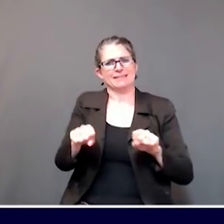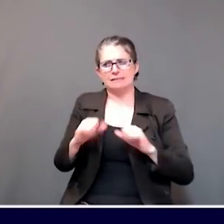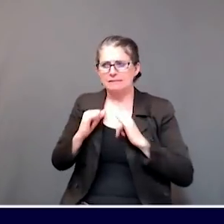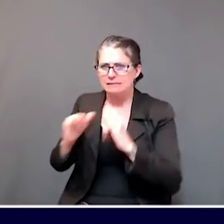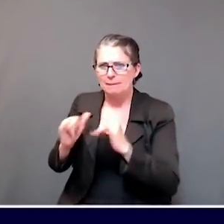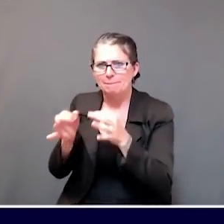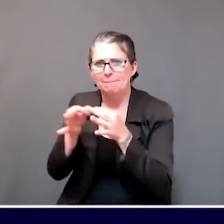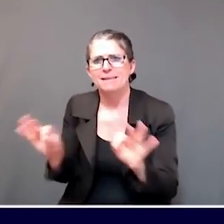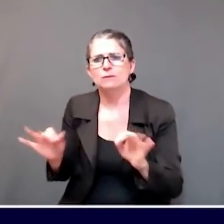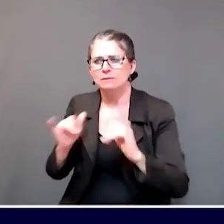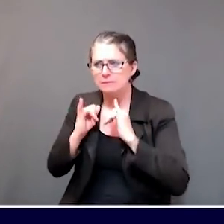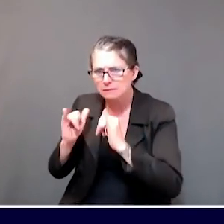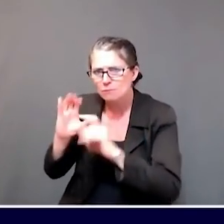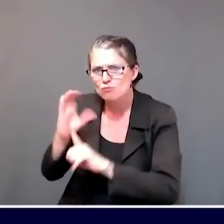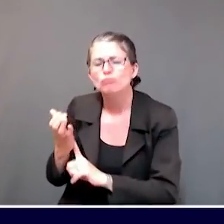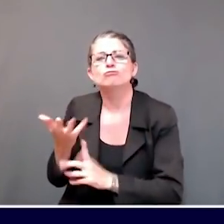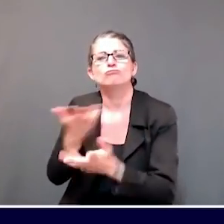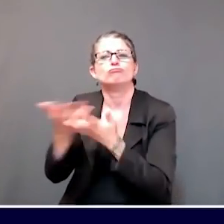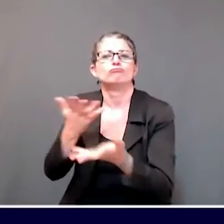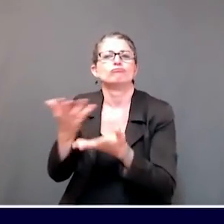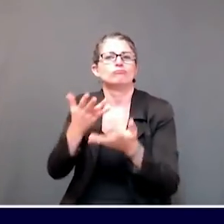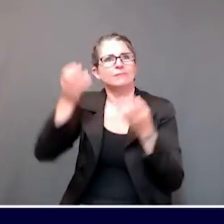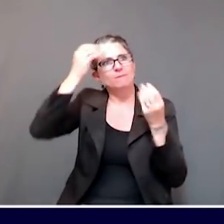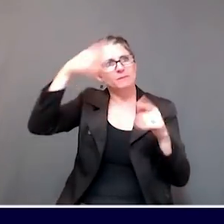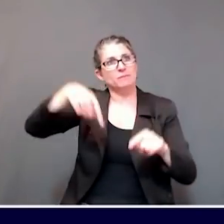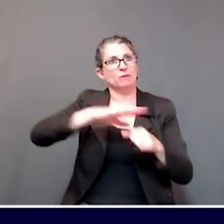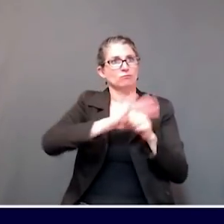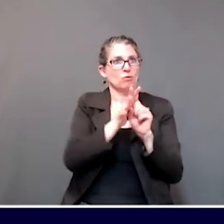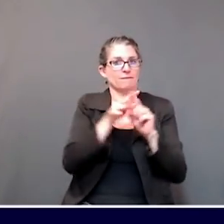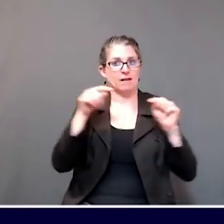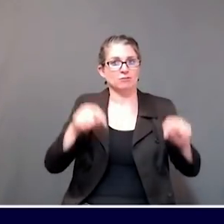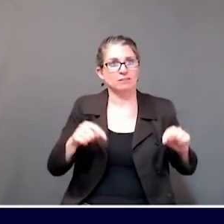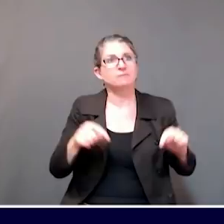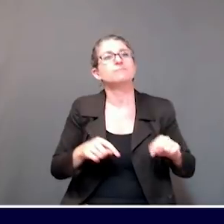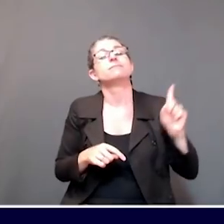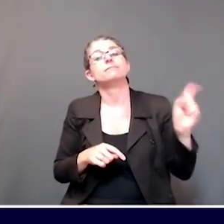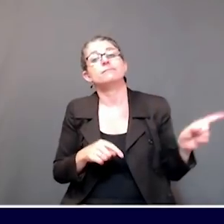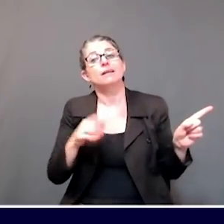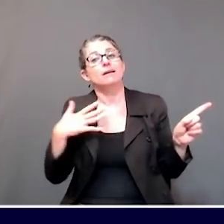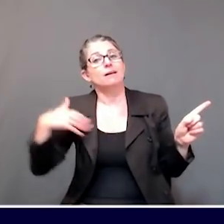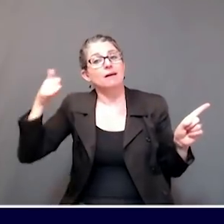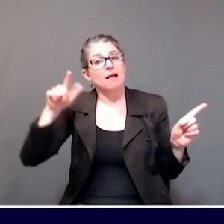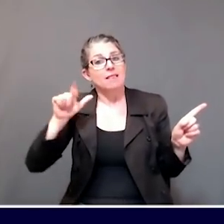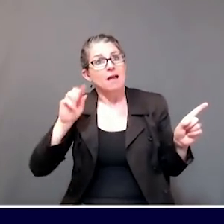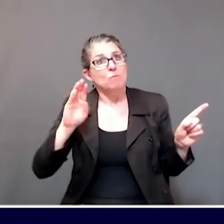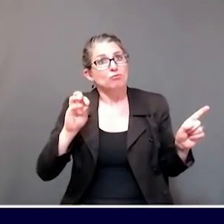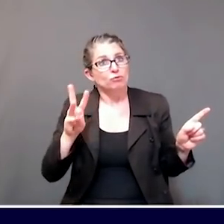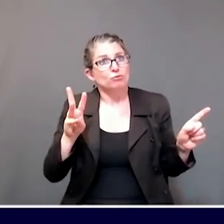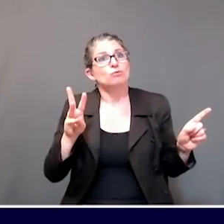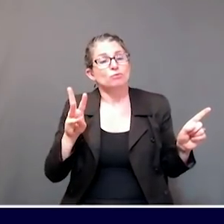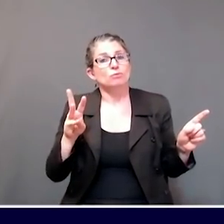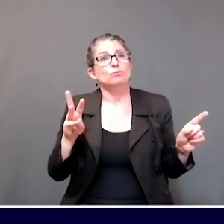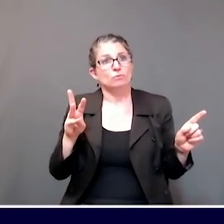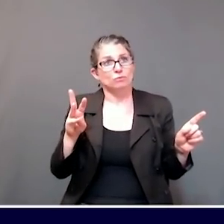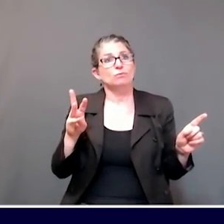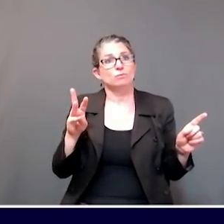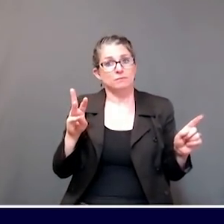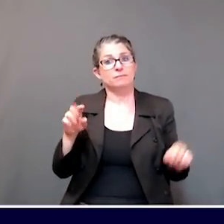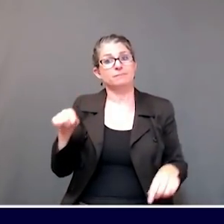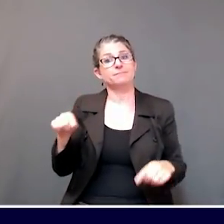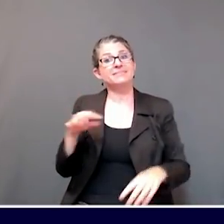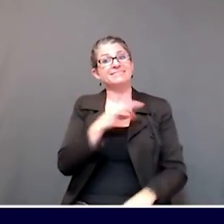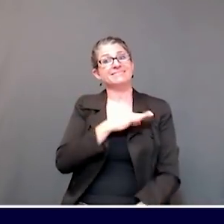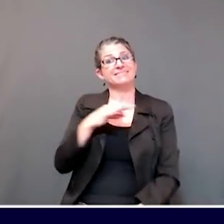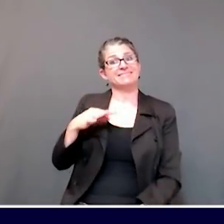points. One is we're trying to complement that CDC staff with people from ethically led or